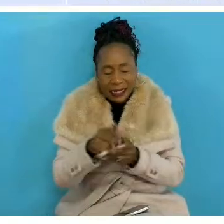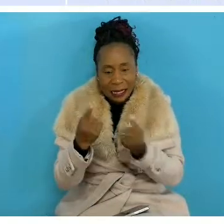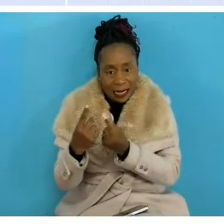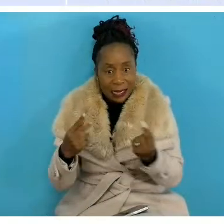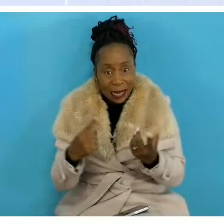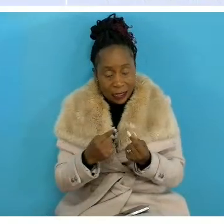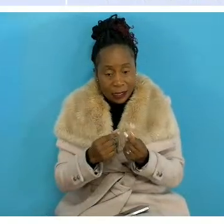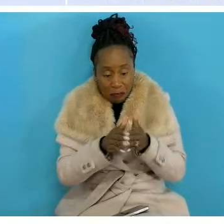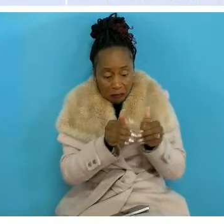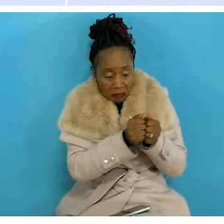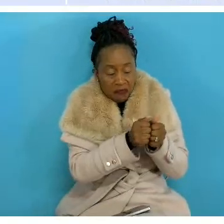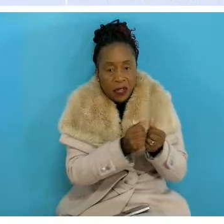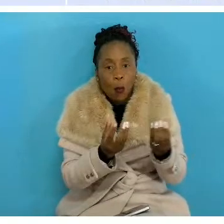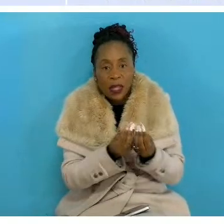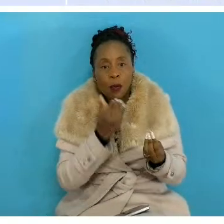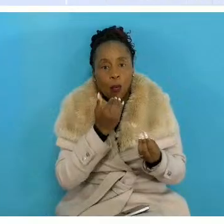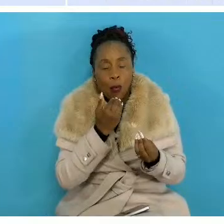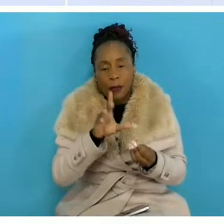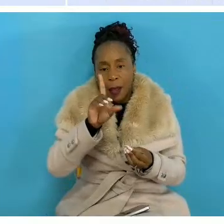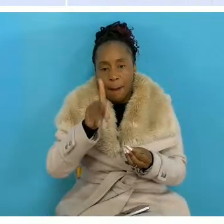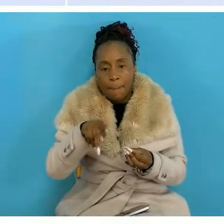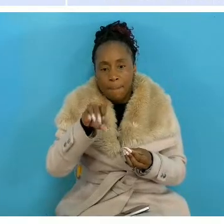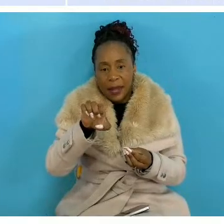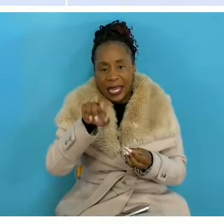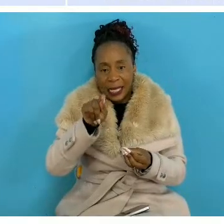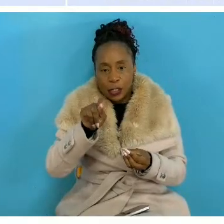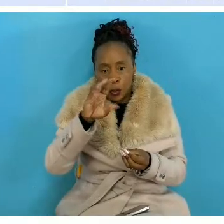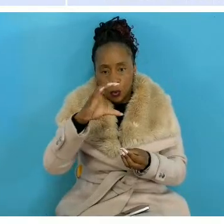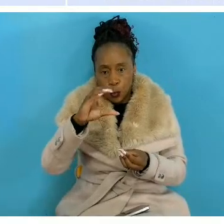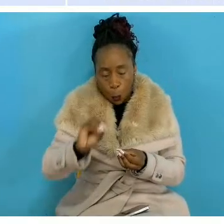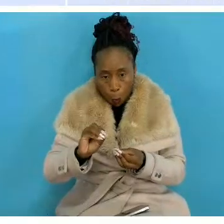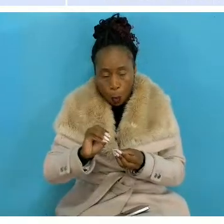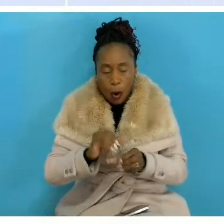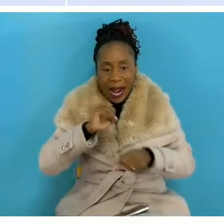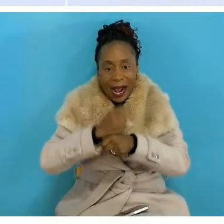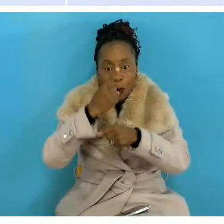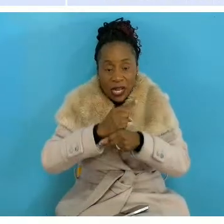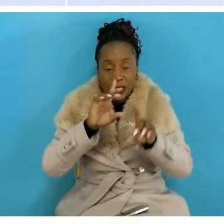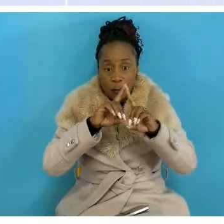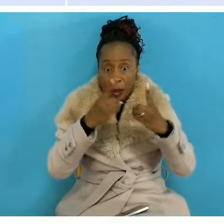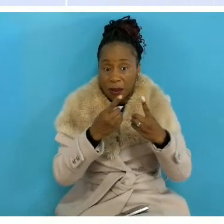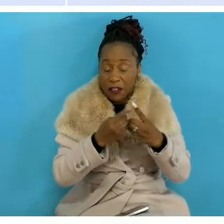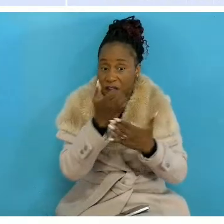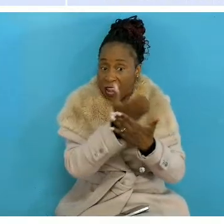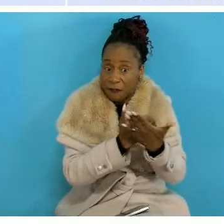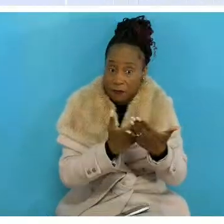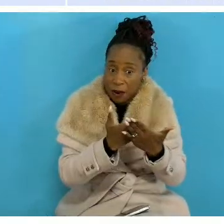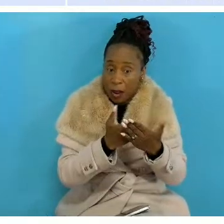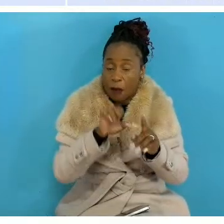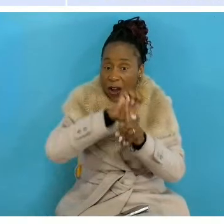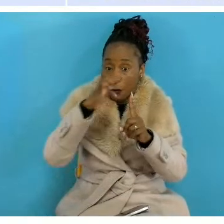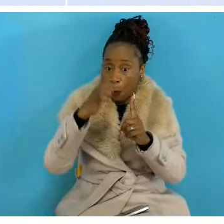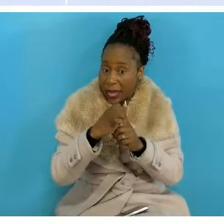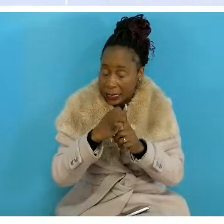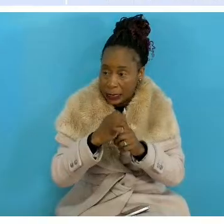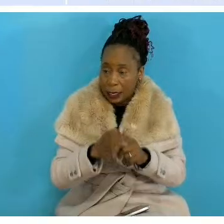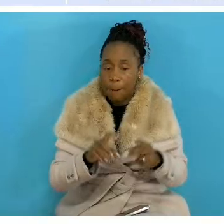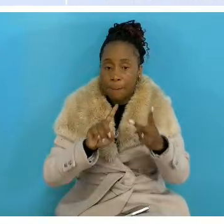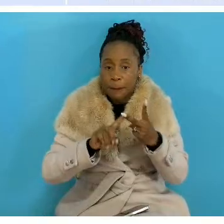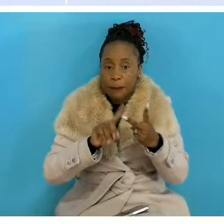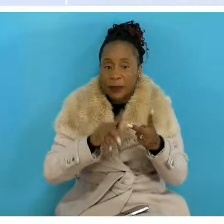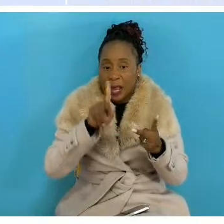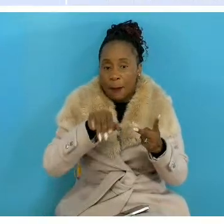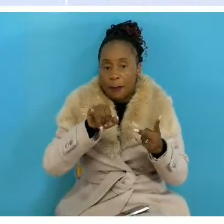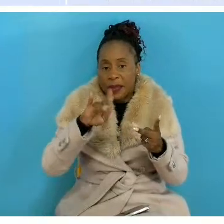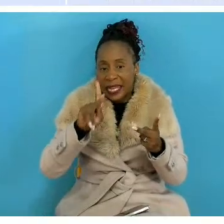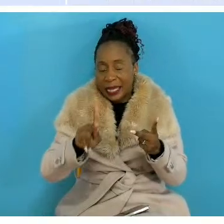partnership with PETCO, Gauteng Department of Environment, Pick It Up, and other